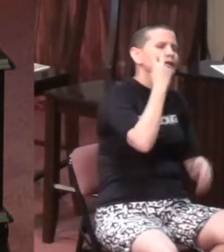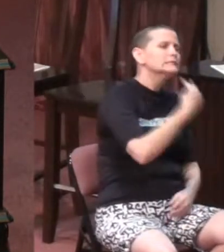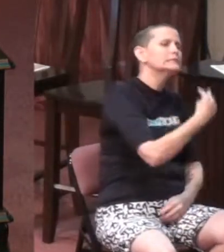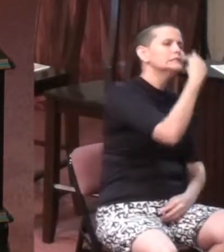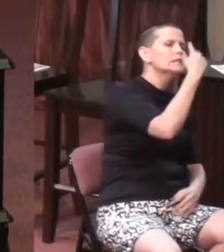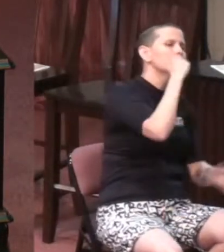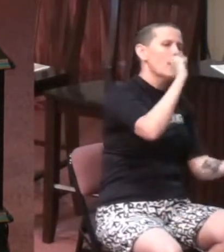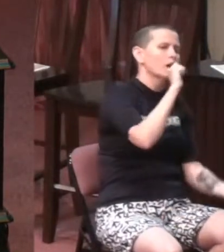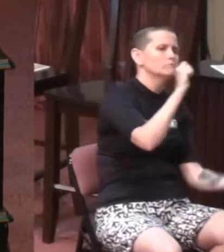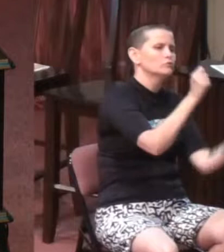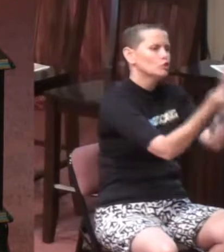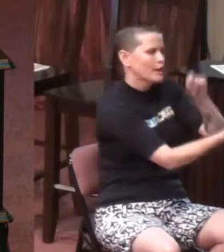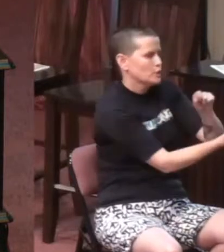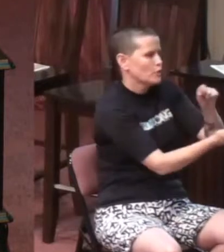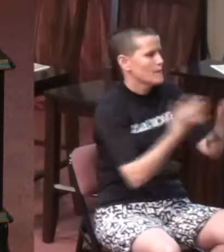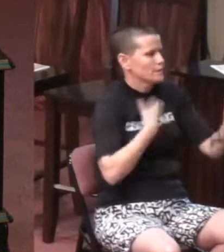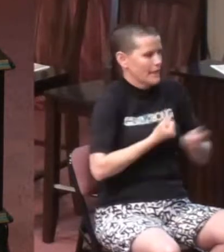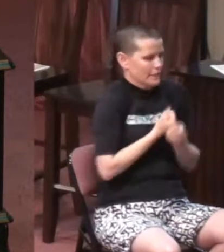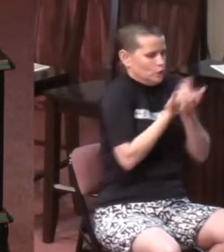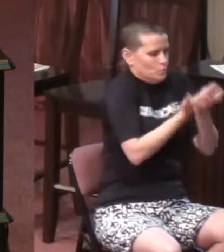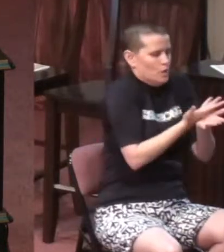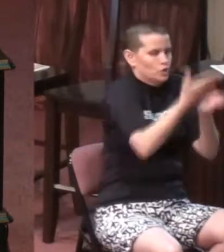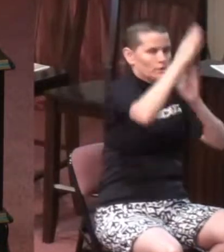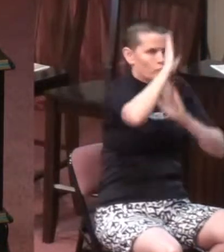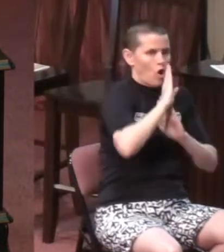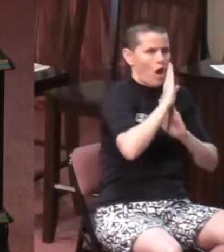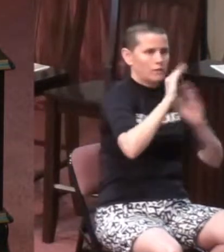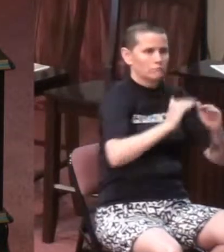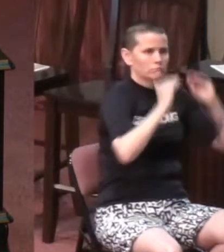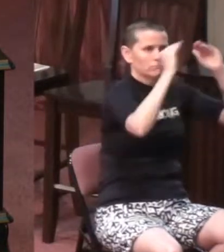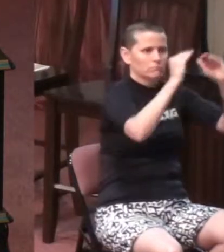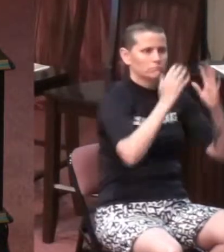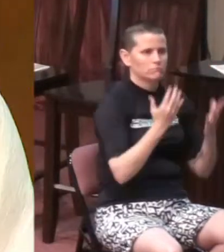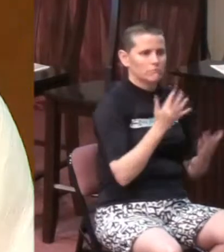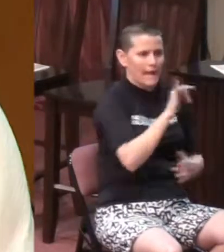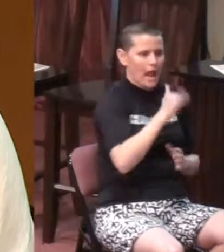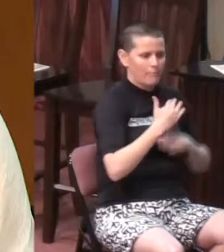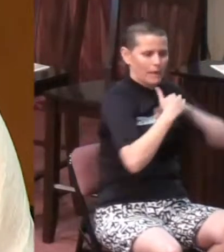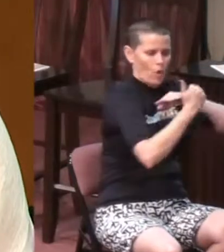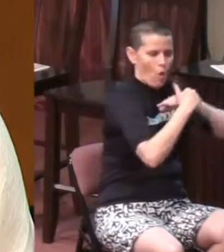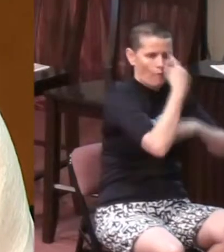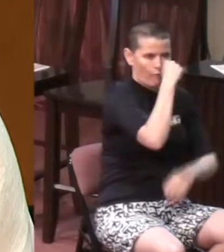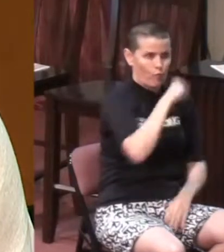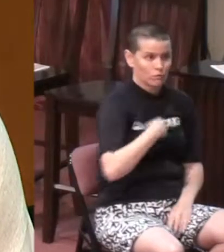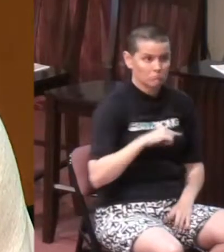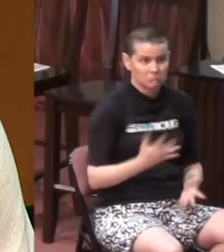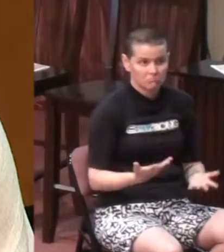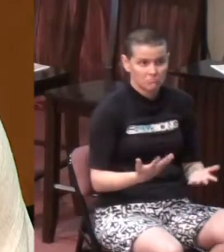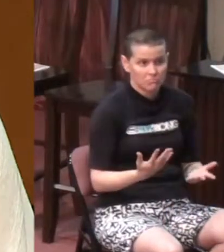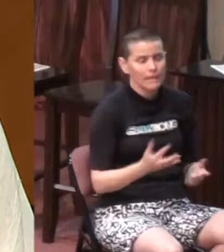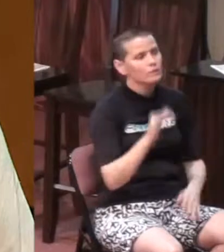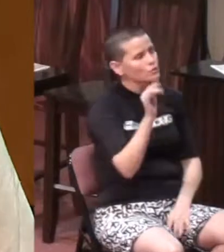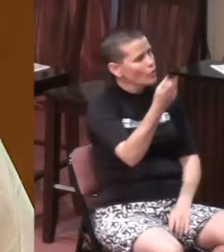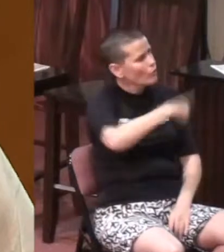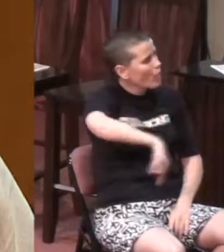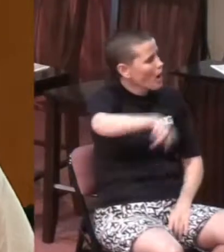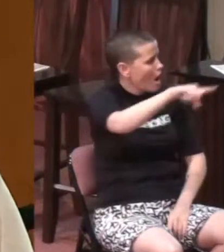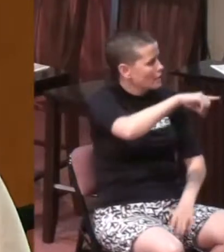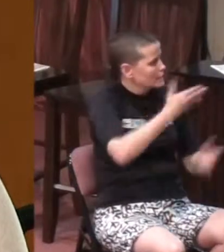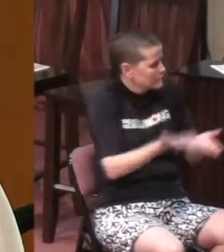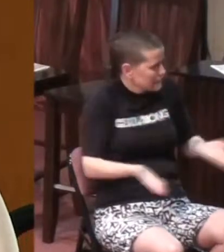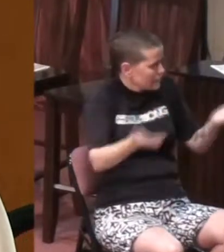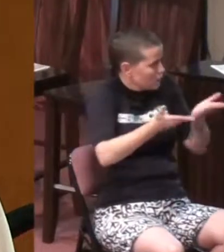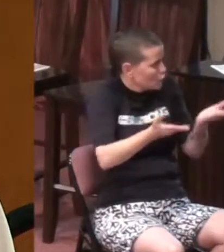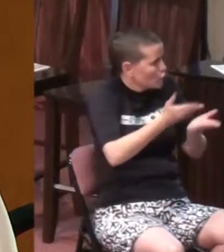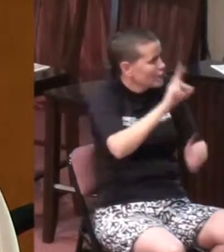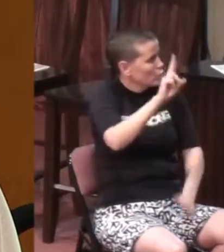here to be? So you can see it's the whole human being. And we're going to be able to understand what's happening here at Unity Church in the Hills so that we can